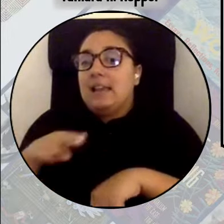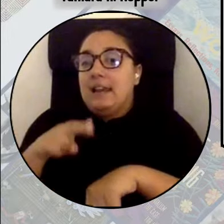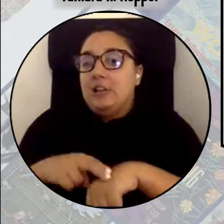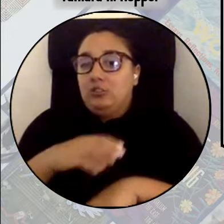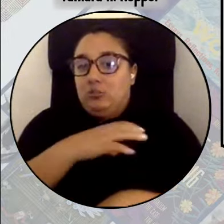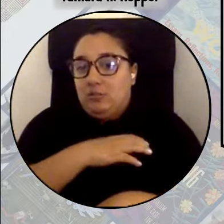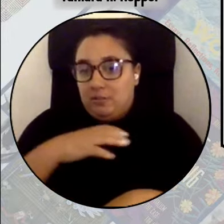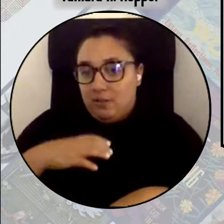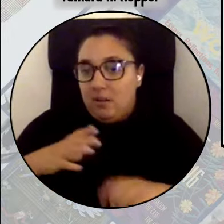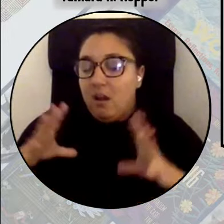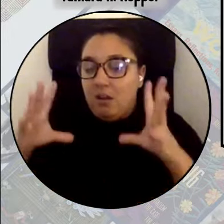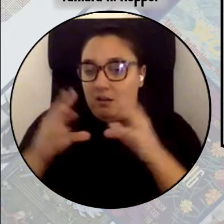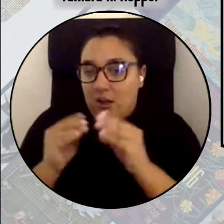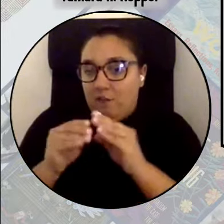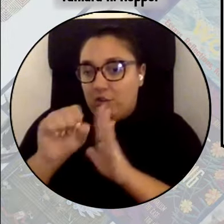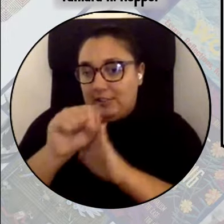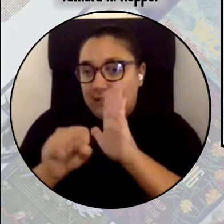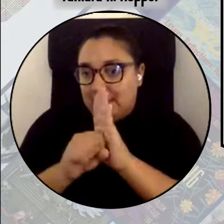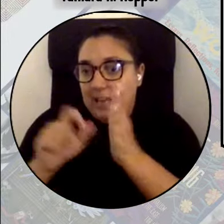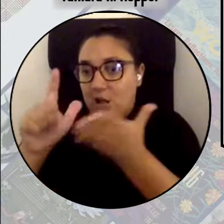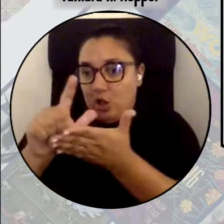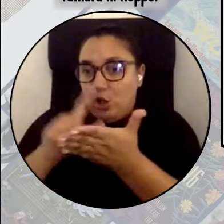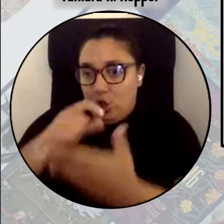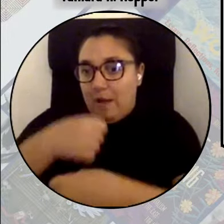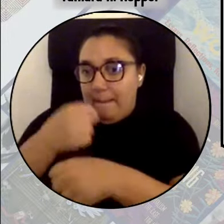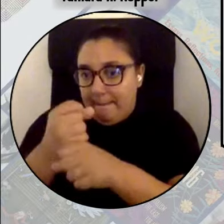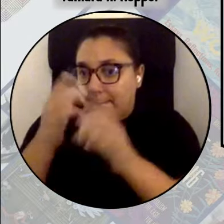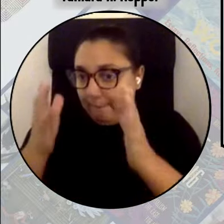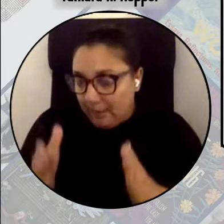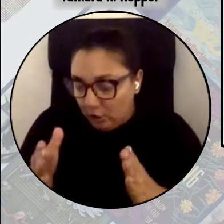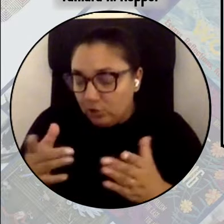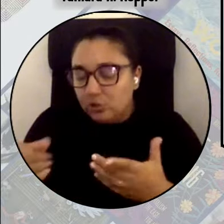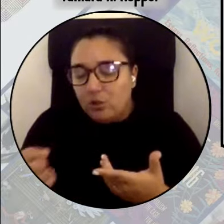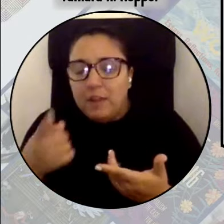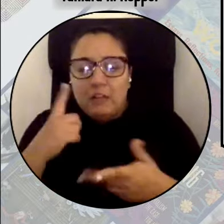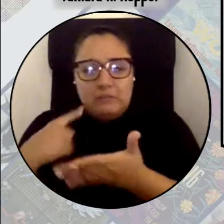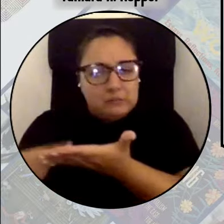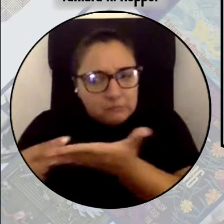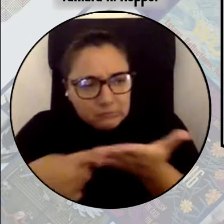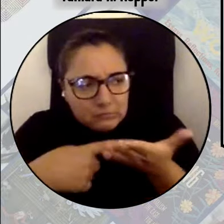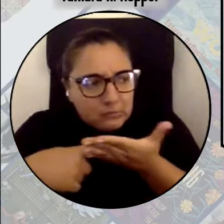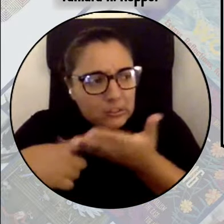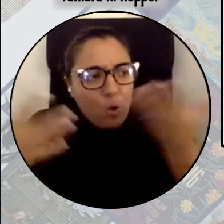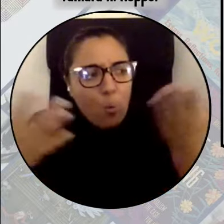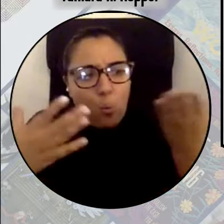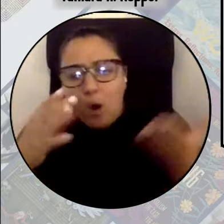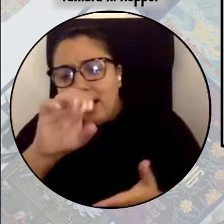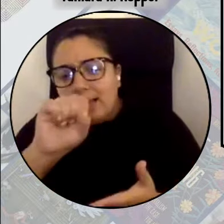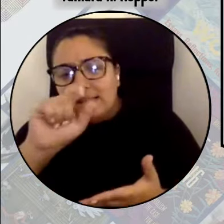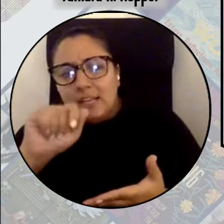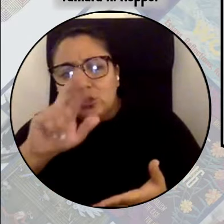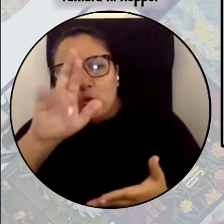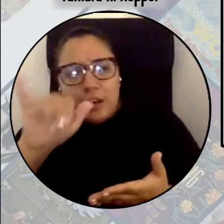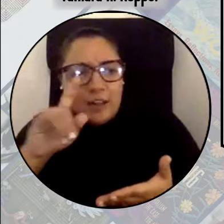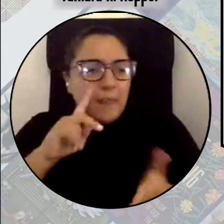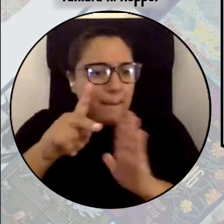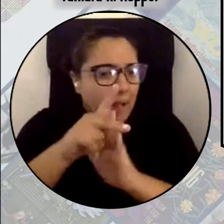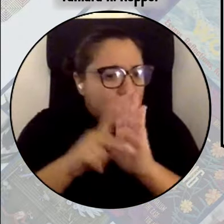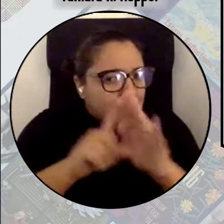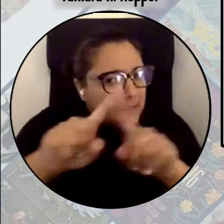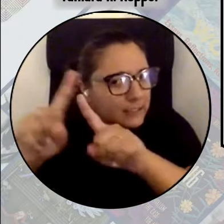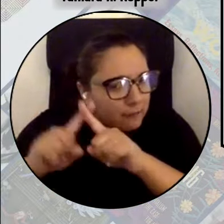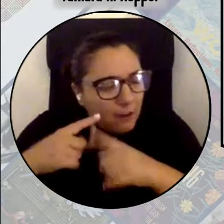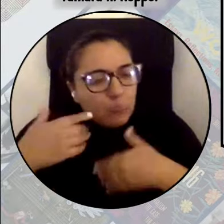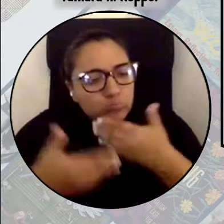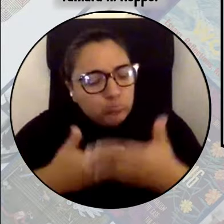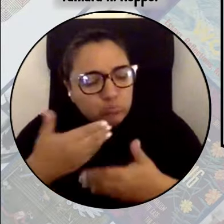State Legislators. And they talk about, kind of what are sanctuary policies and so forth. And one of the things is they talk about